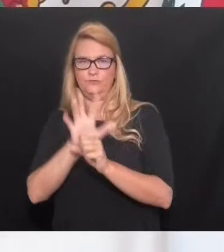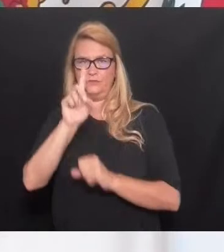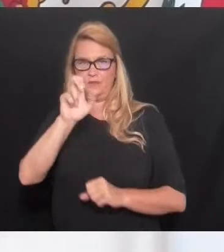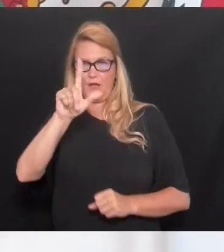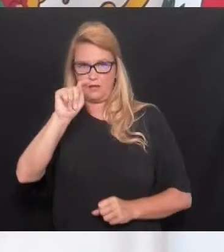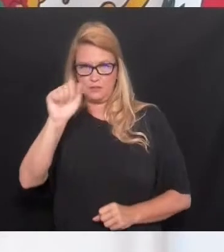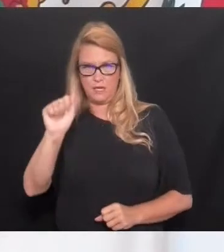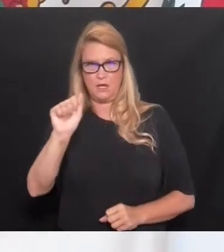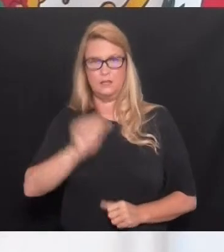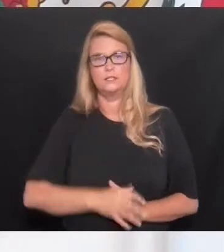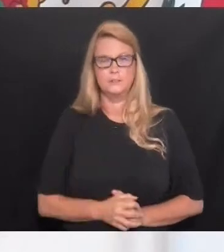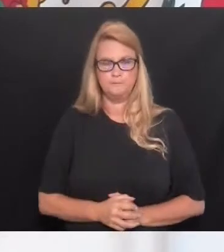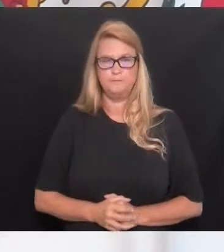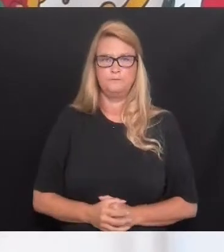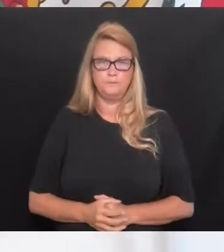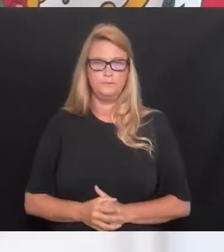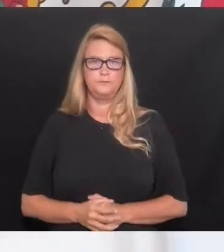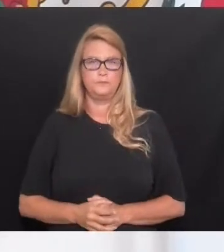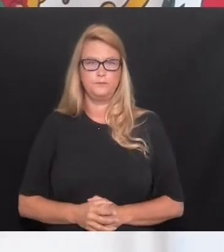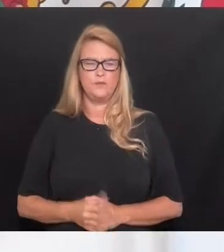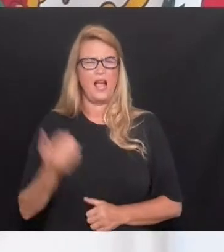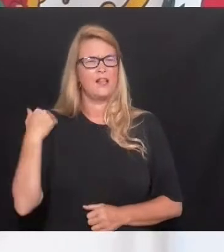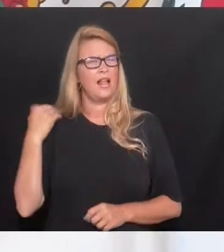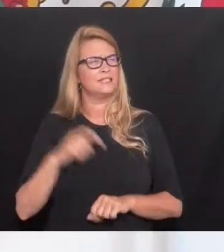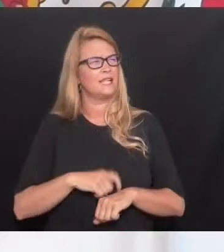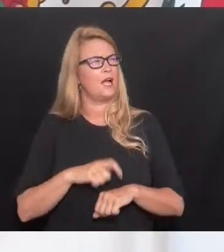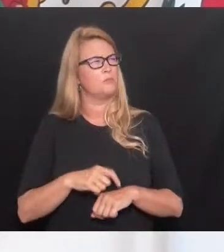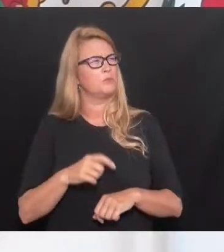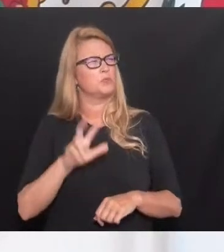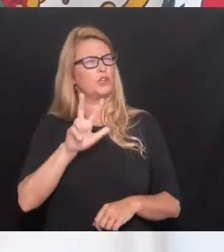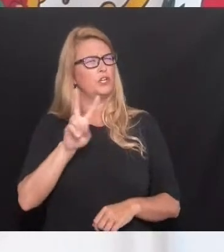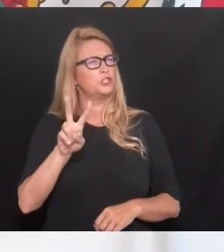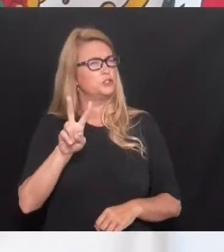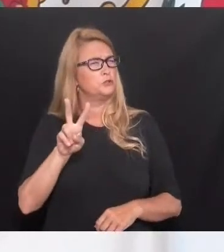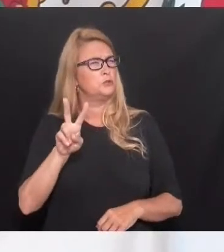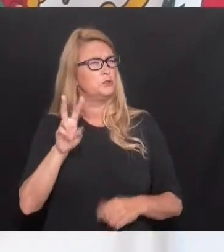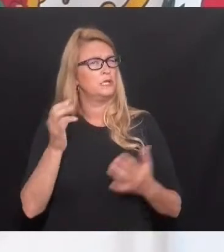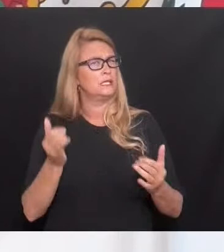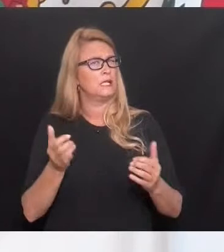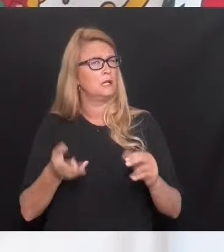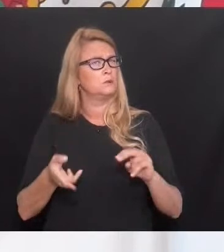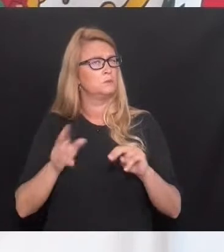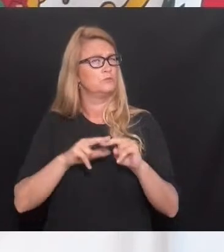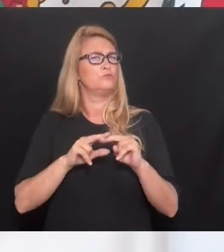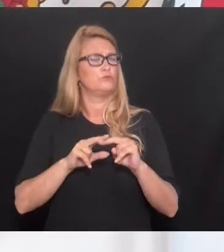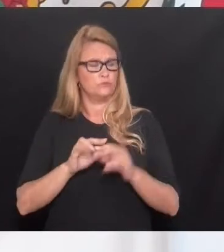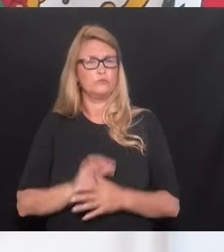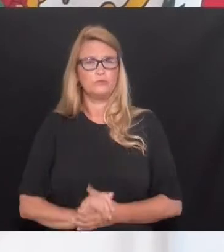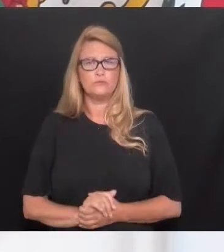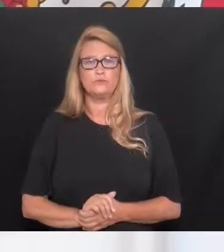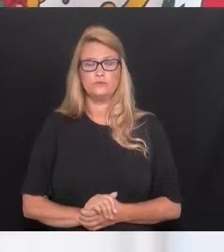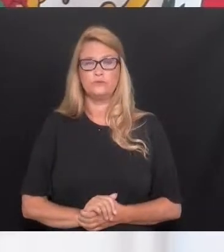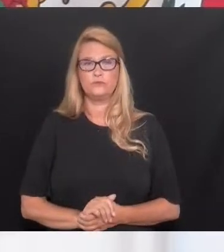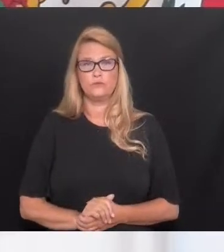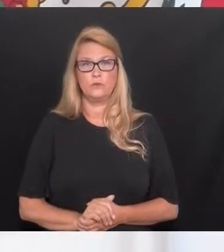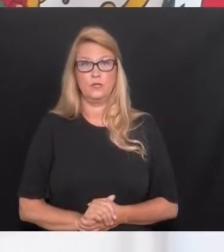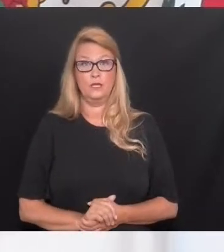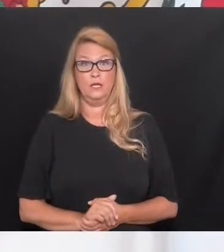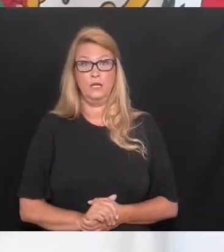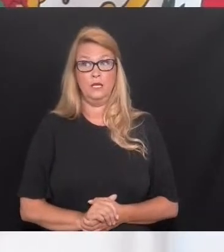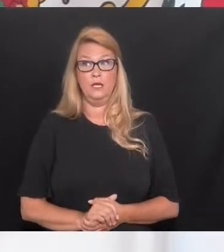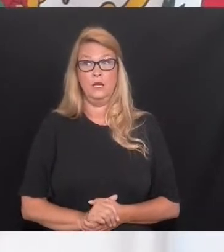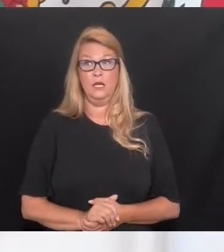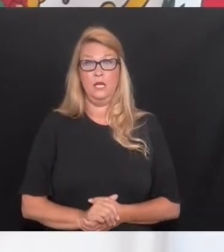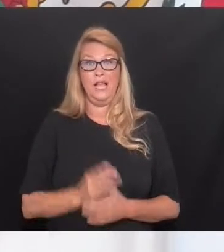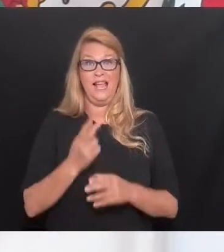We were at 32, you know, the last time we were here, I think that's correct. You know, but if we were at 32